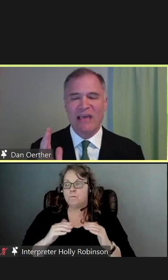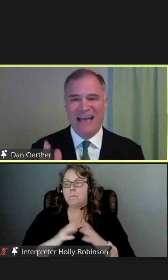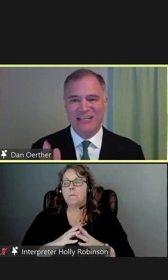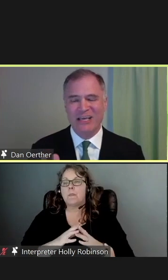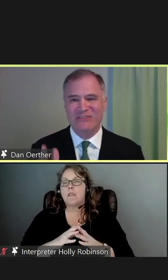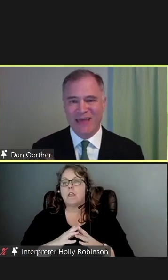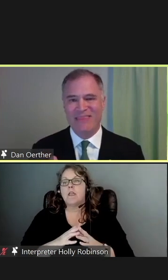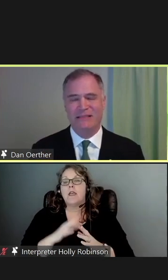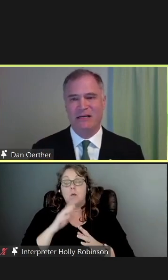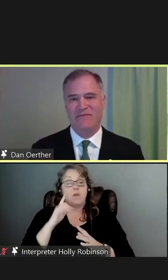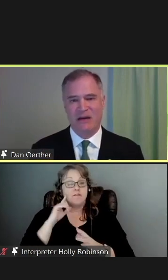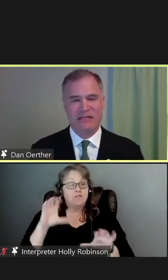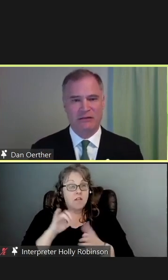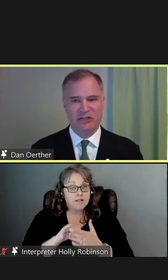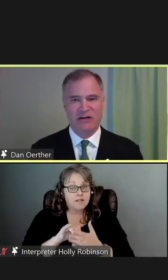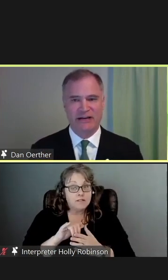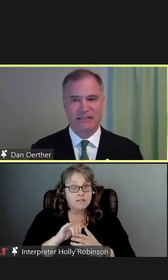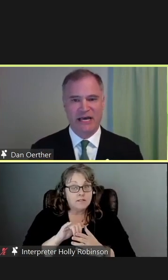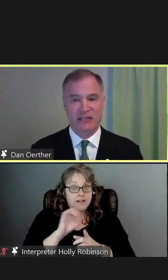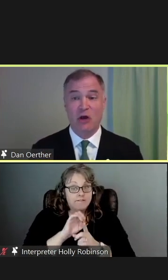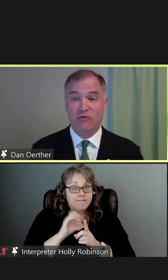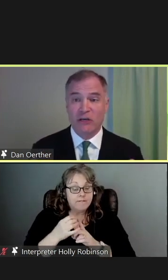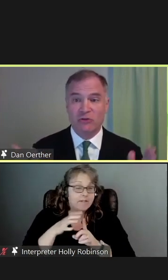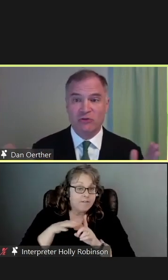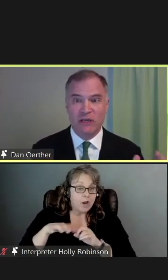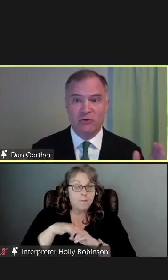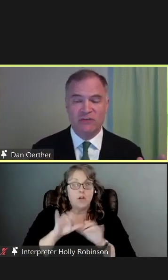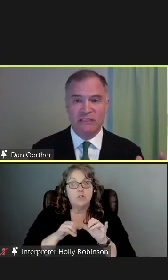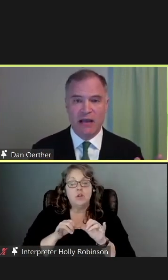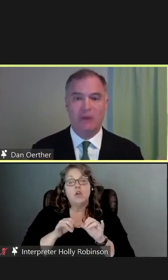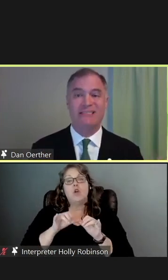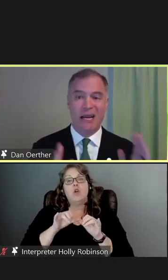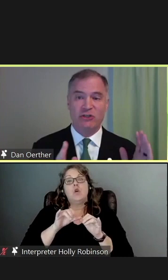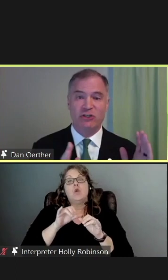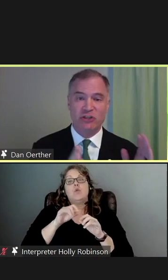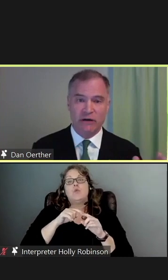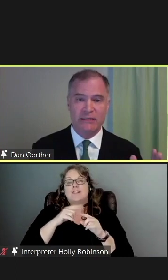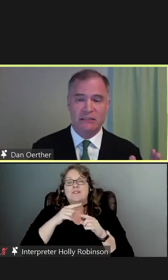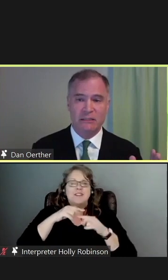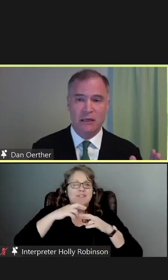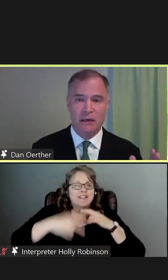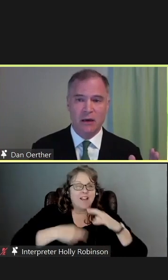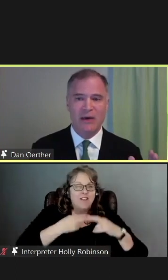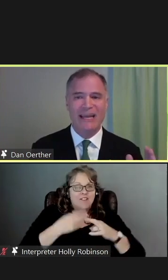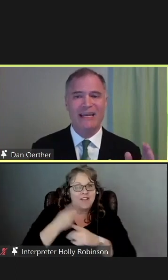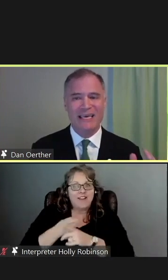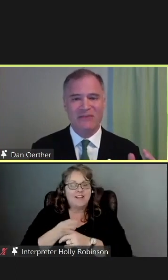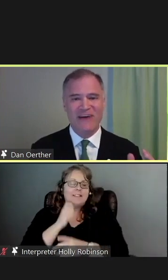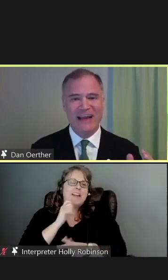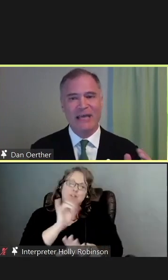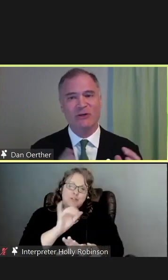we actually have done this in environmental engineering and science. Reduce, reuse, recycle. It's not insurance, but it